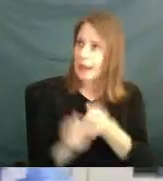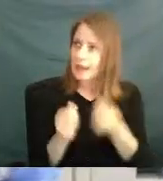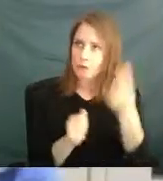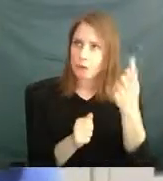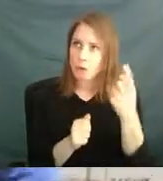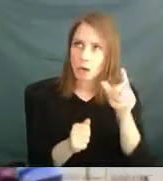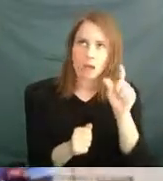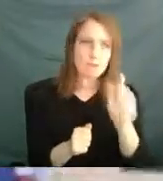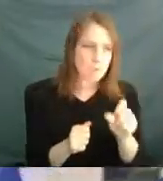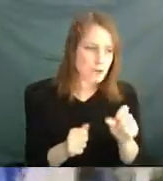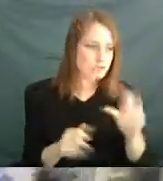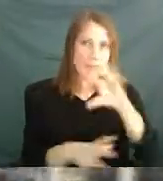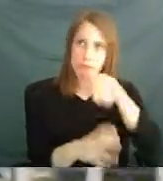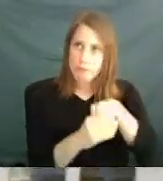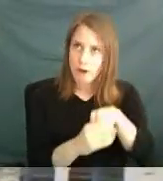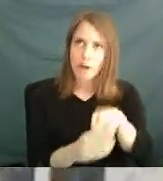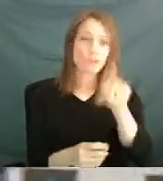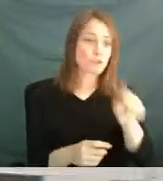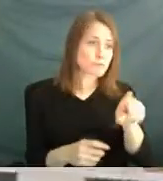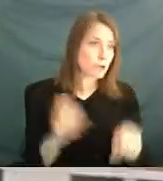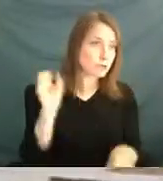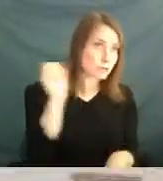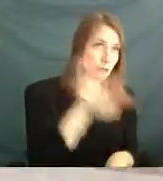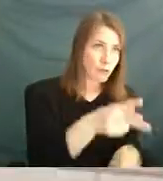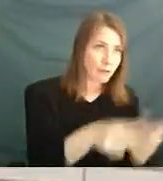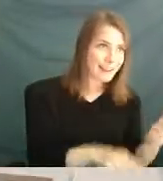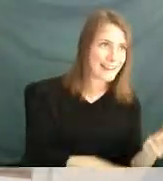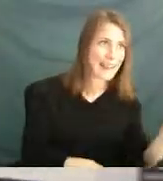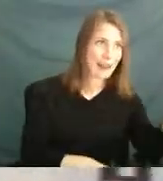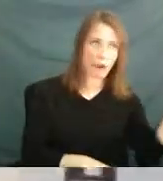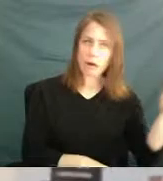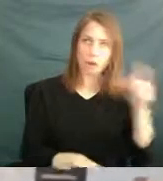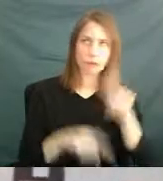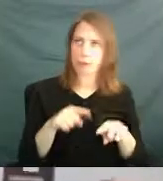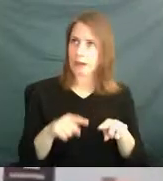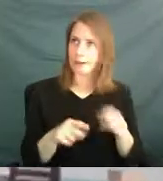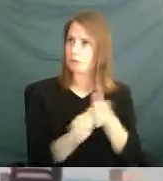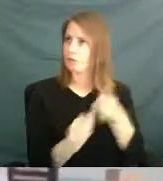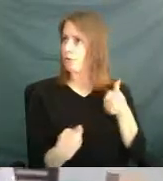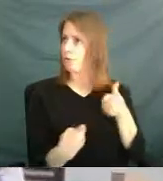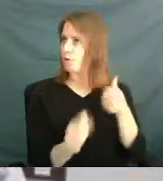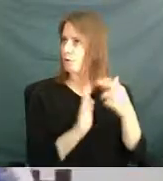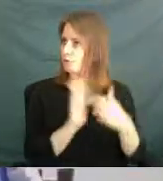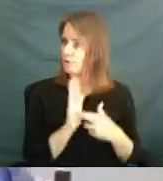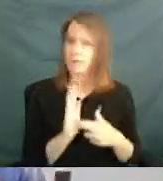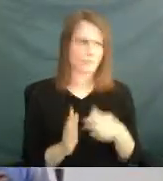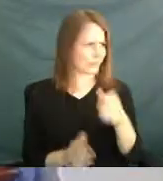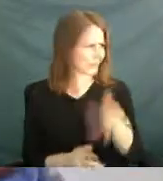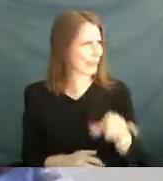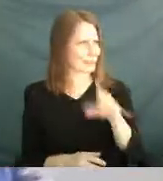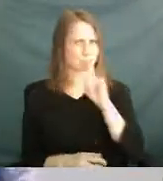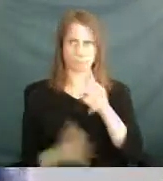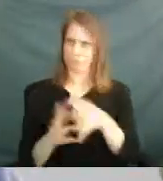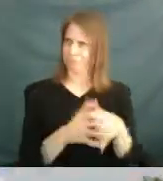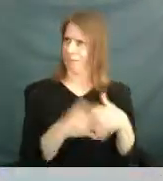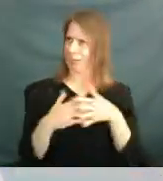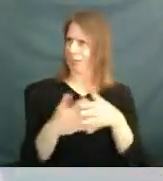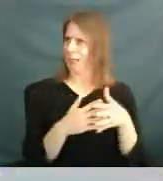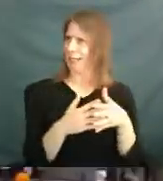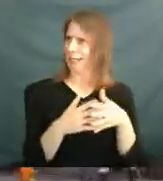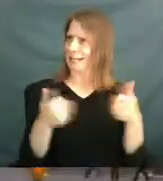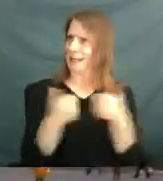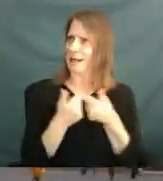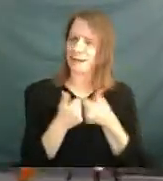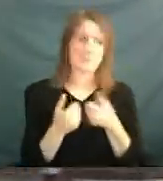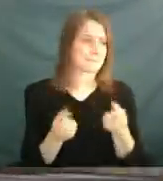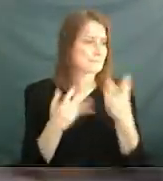And it's a wonderful game. It's our game, as Walt Whitman called it. And I want these kids to be Americans. And a lot of them are new